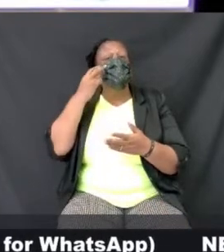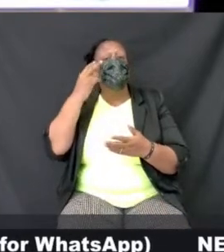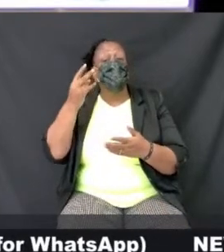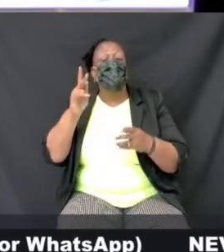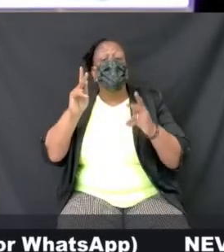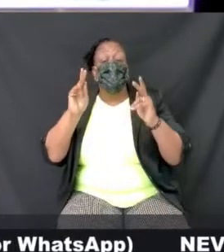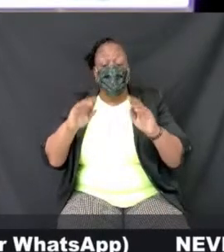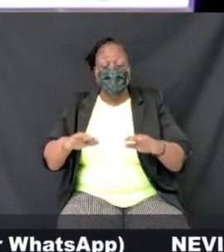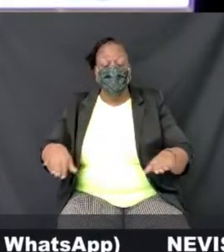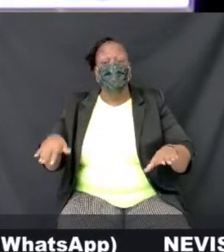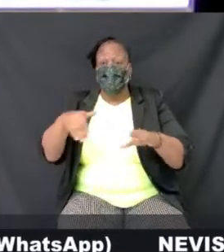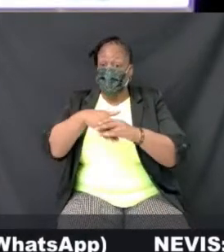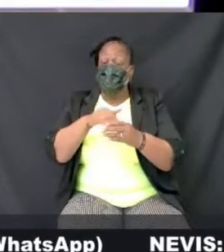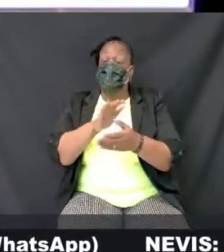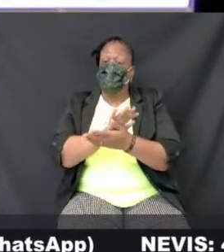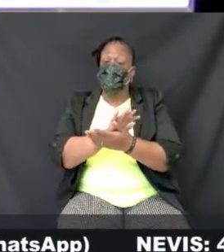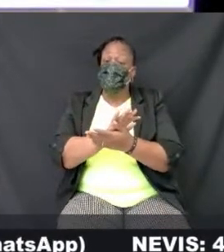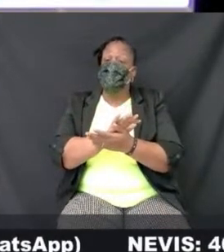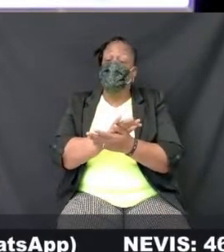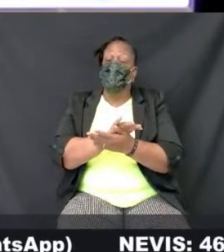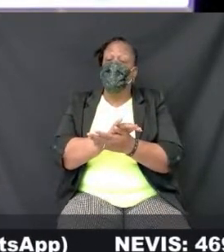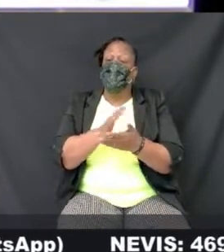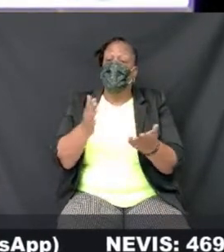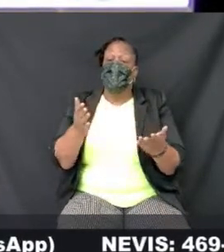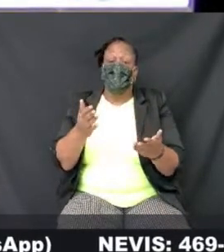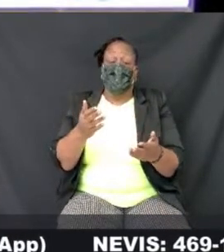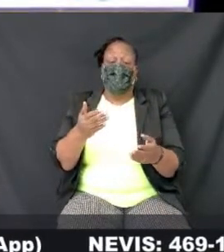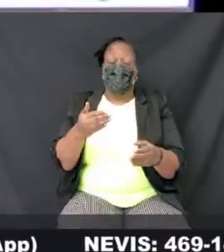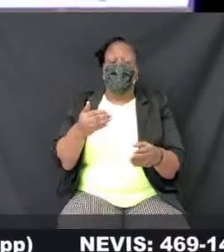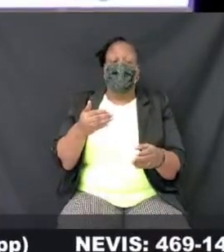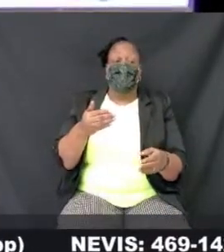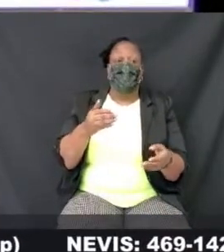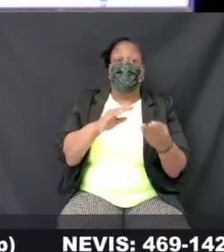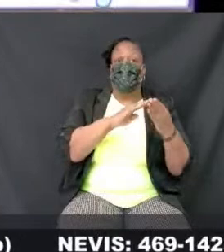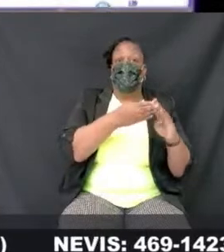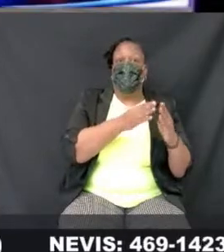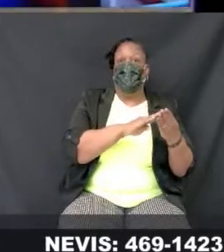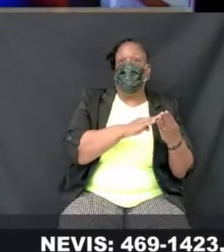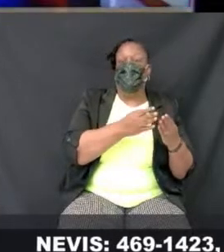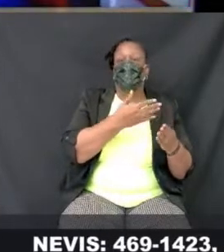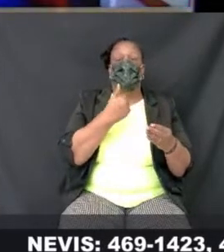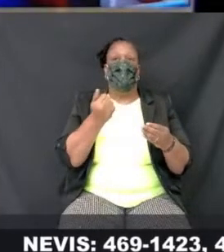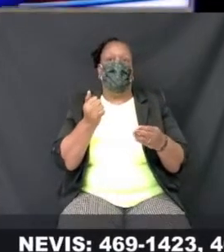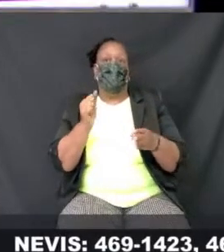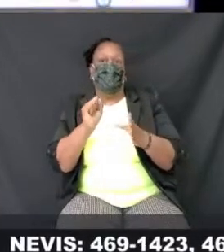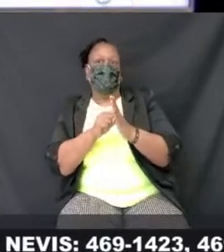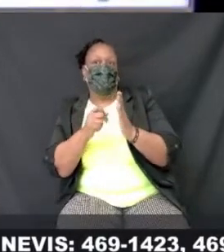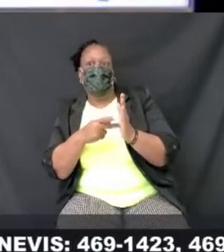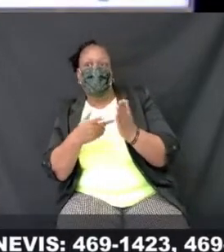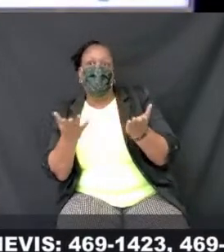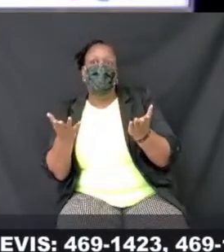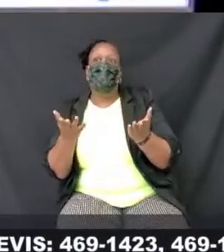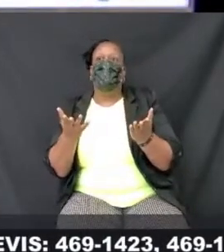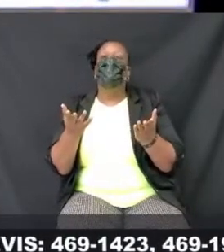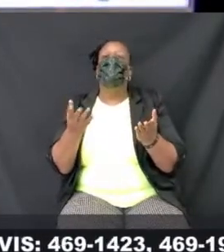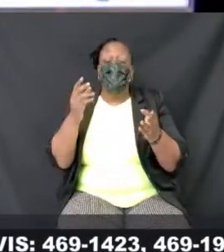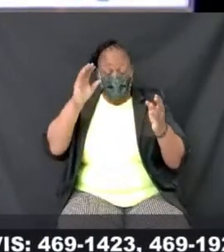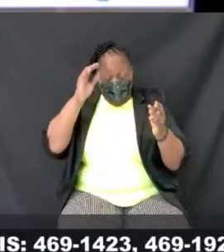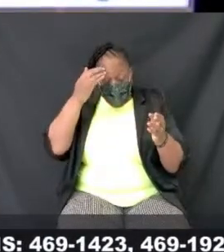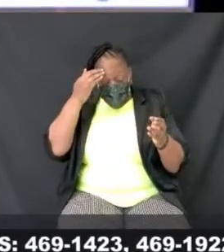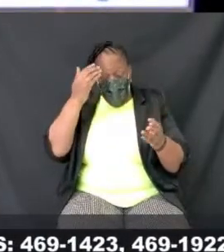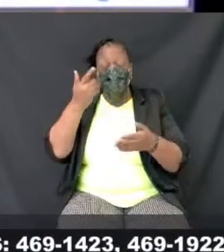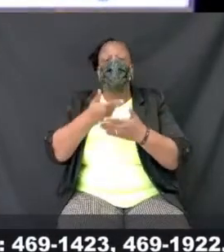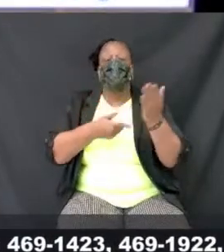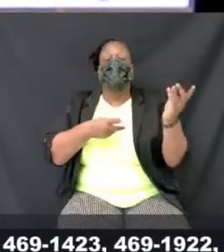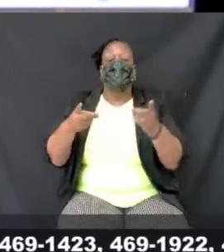hear that there is a positive case in Sandy Point High School, or Baster High School, etc. But we now know what to do to protect